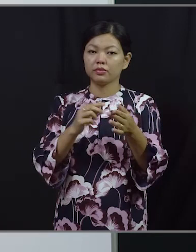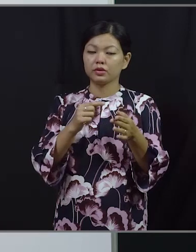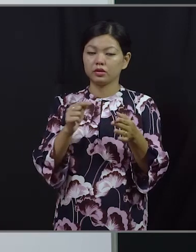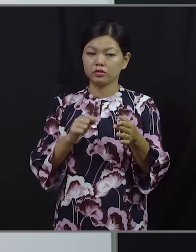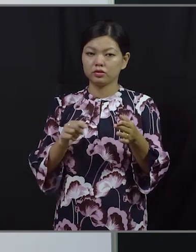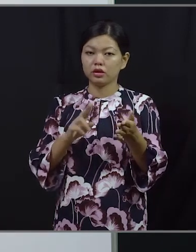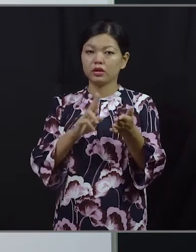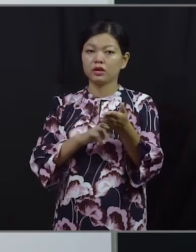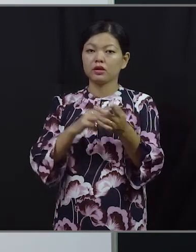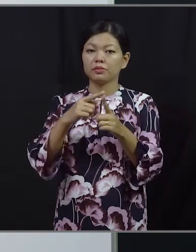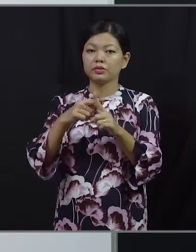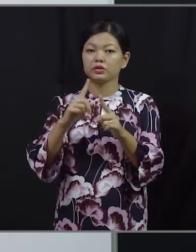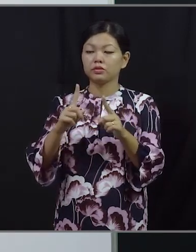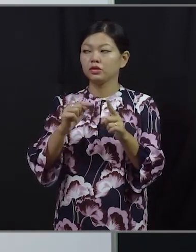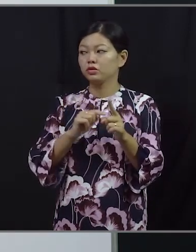1 whole into a.